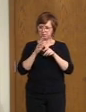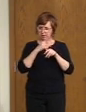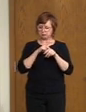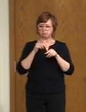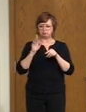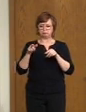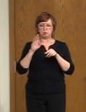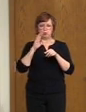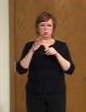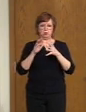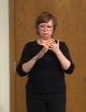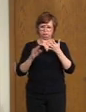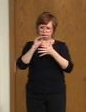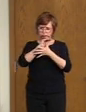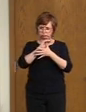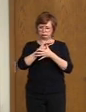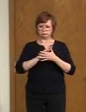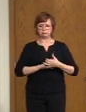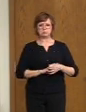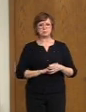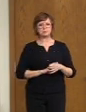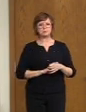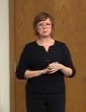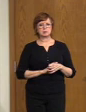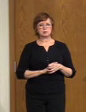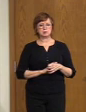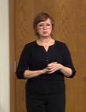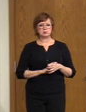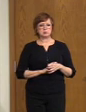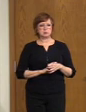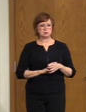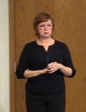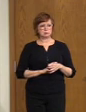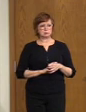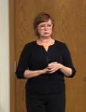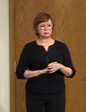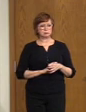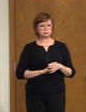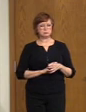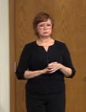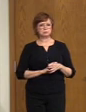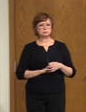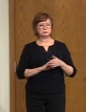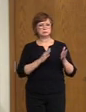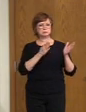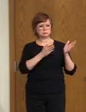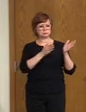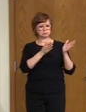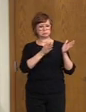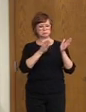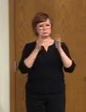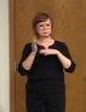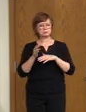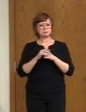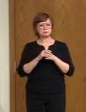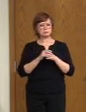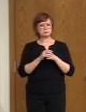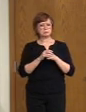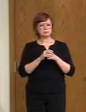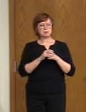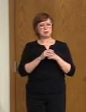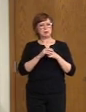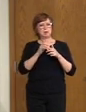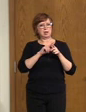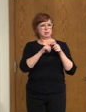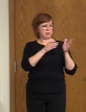be specific communication with the healthcare workers at the time. In terms of residents based on